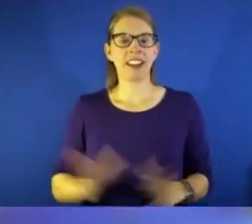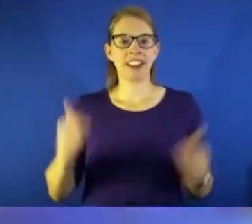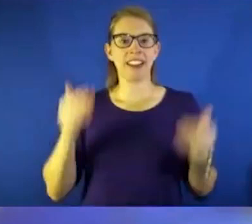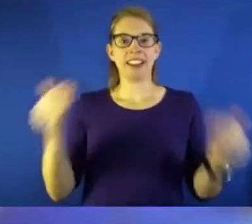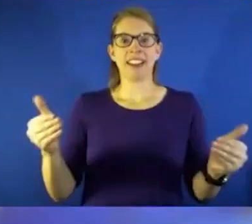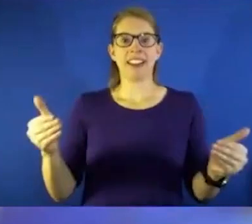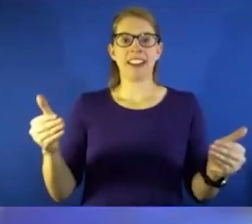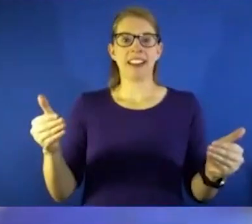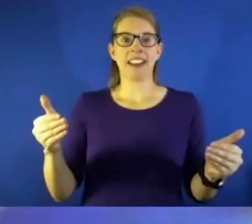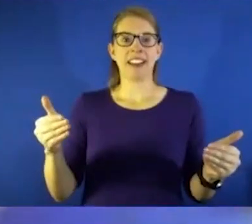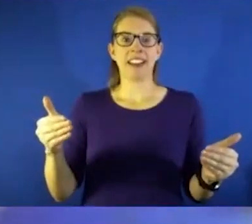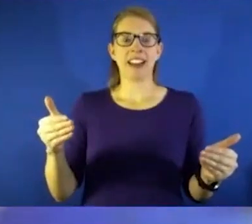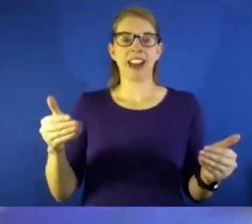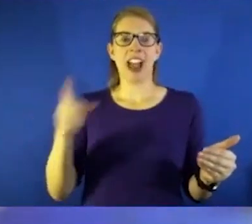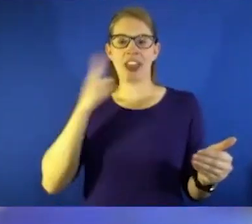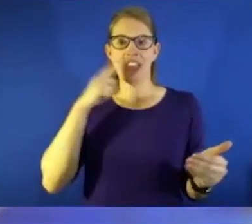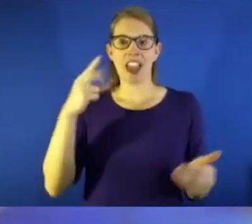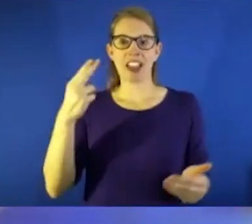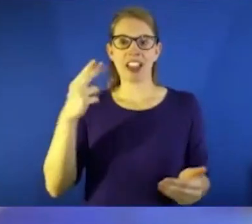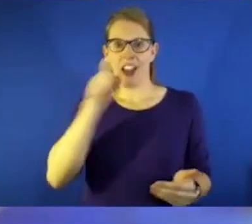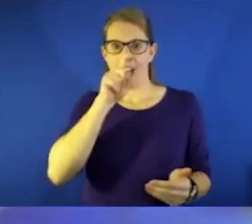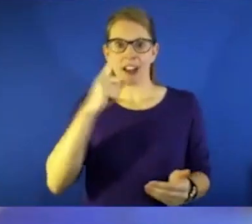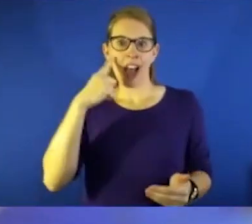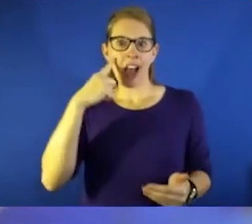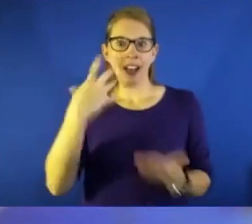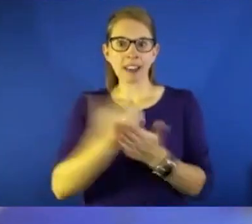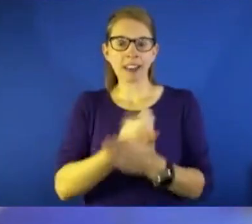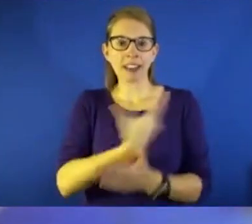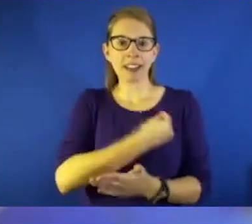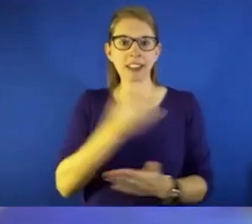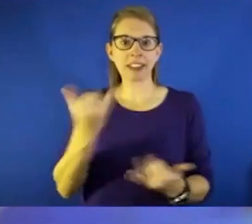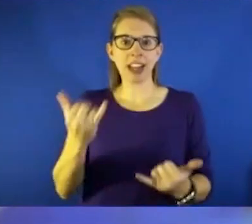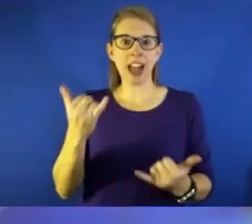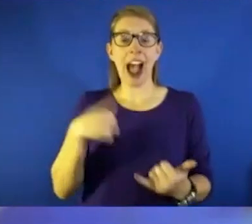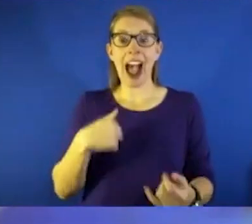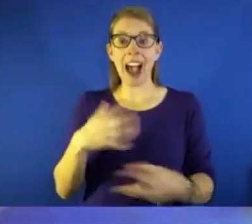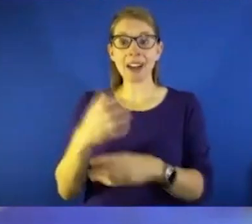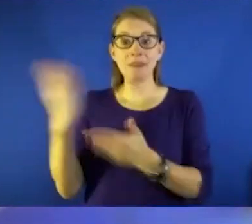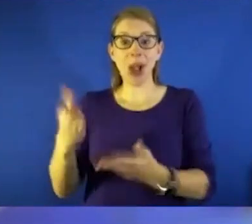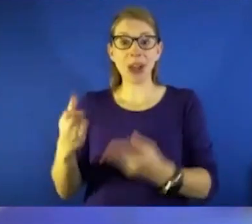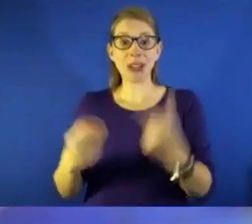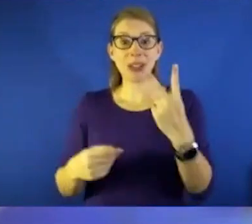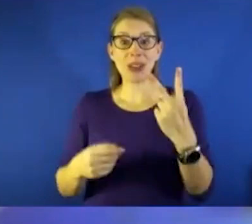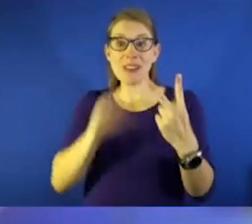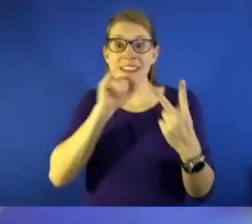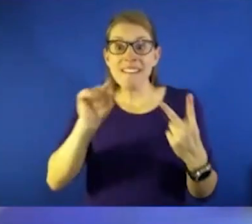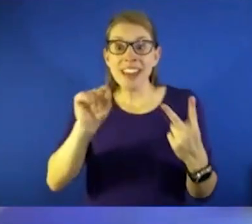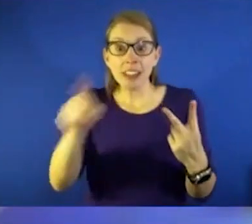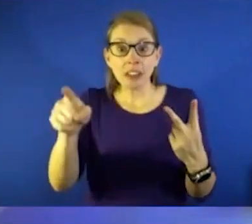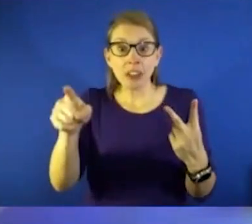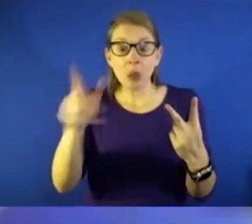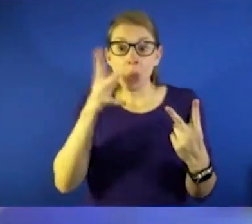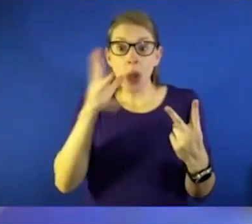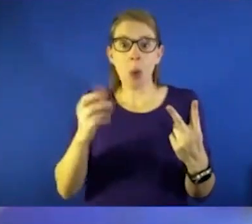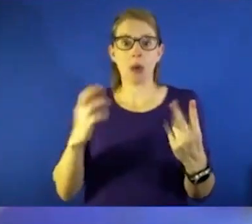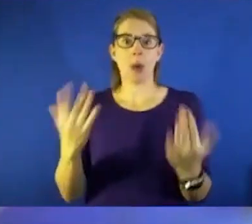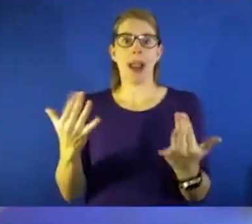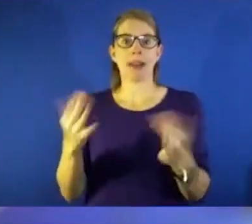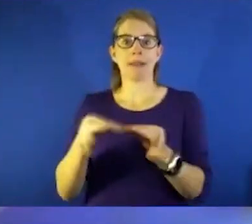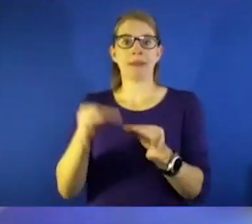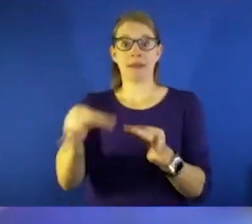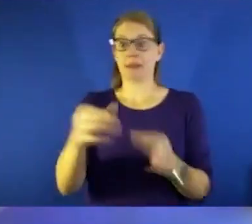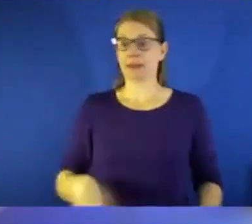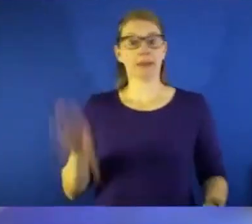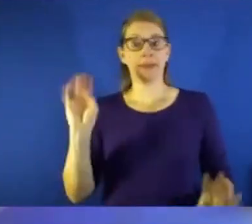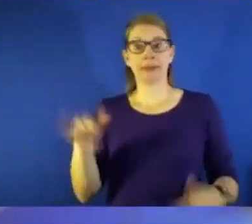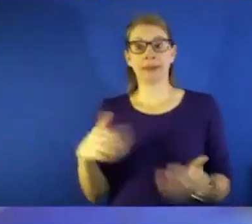got one. I think Hawkeye does Hawkeye get one too? I got 2. Awesome. Are you And doing you it? know what? Do you want to, or you want to wait? Why not? All right. Okay. Here's the cool We're